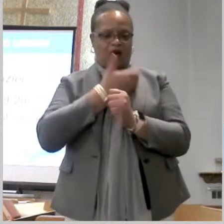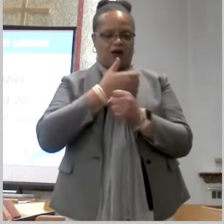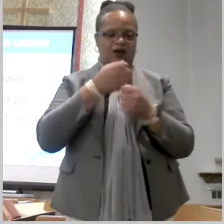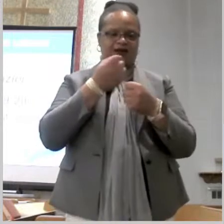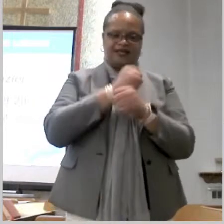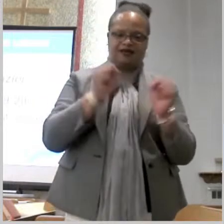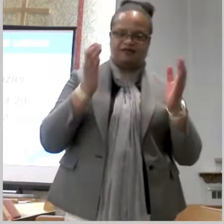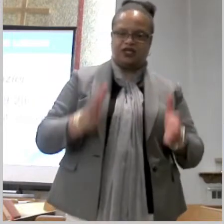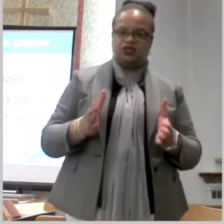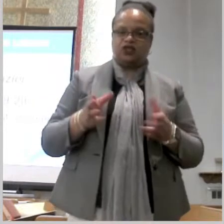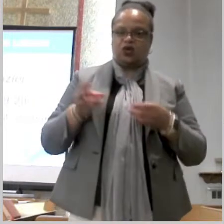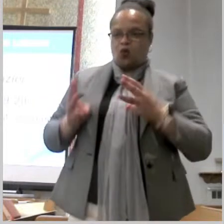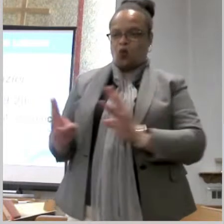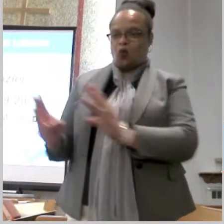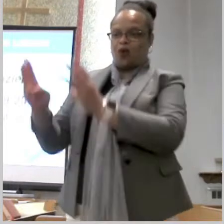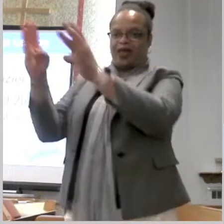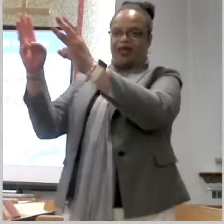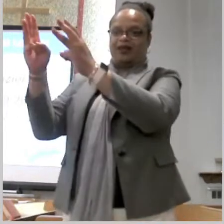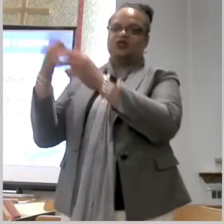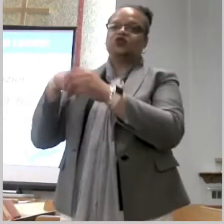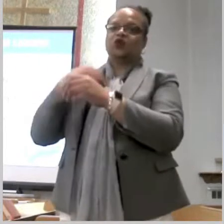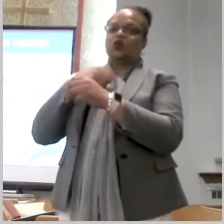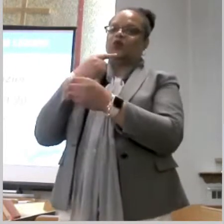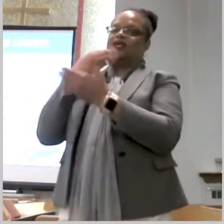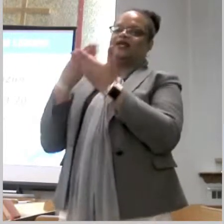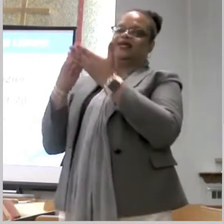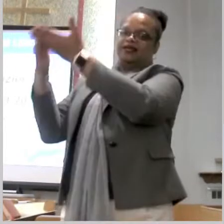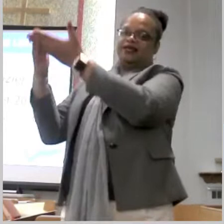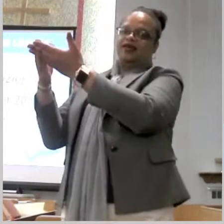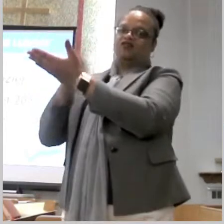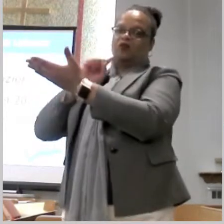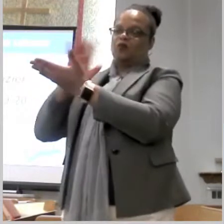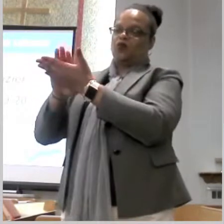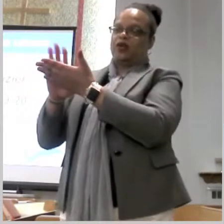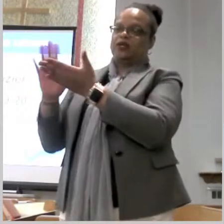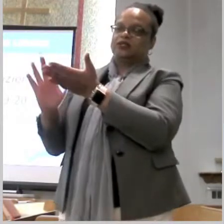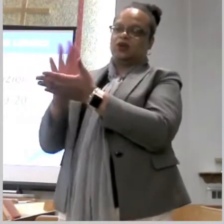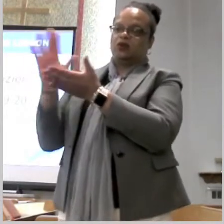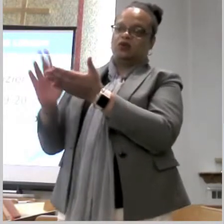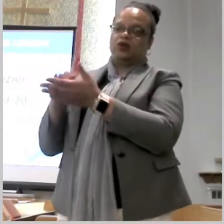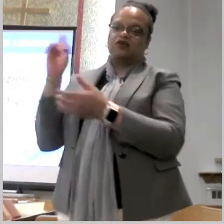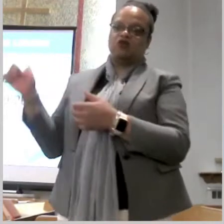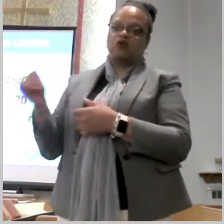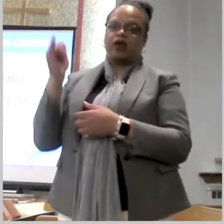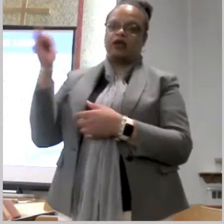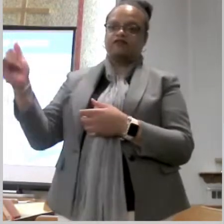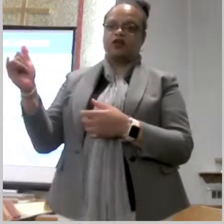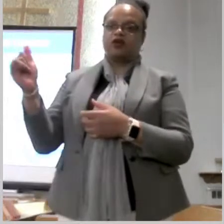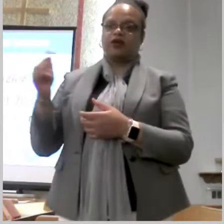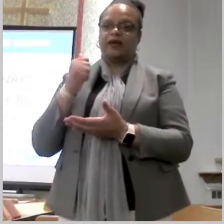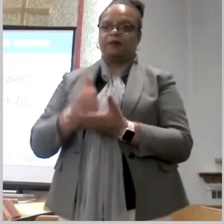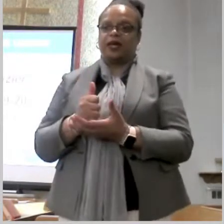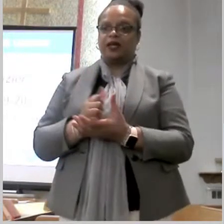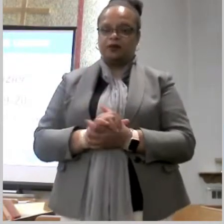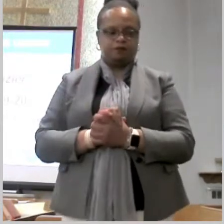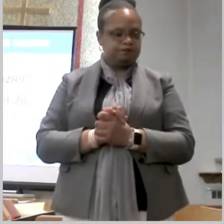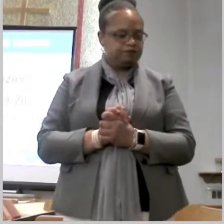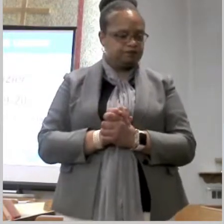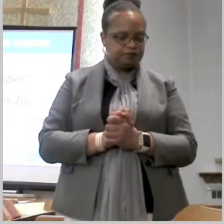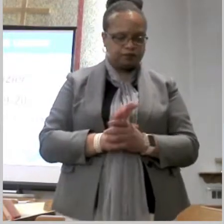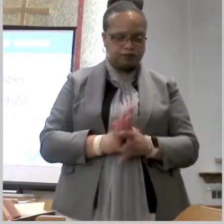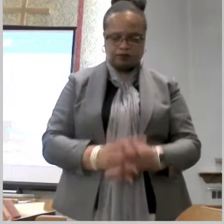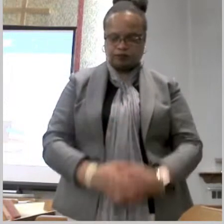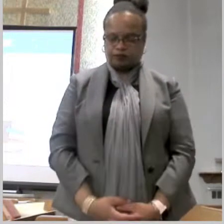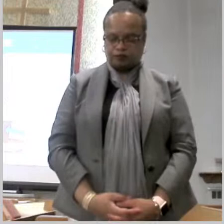cross. Let us give him all the praise and glory, both now and forevermore. Amen.